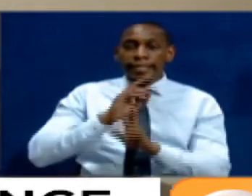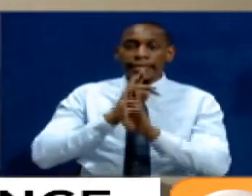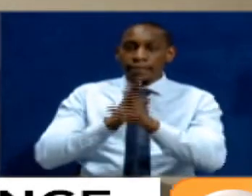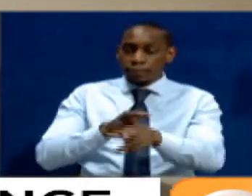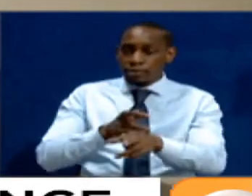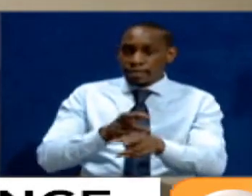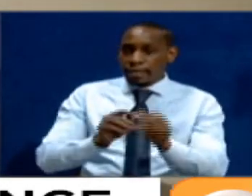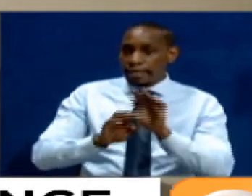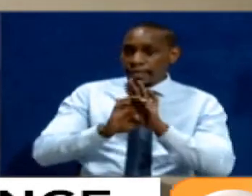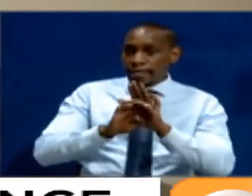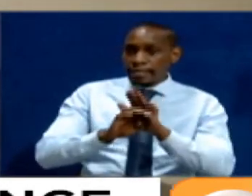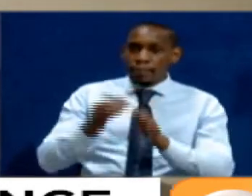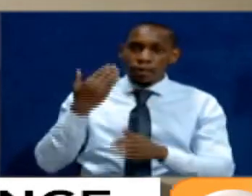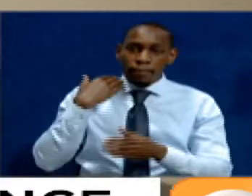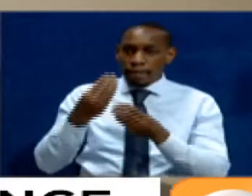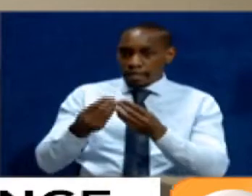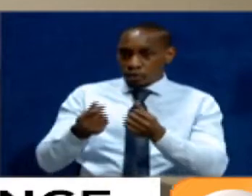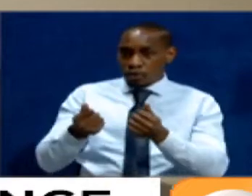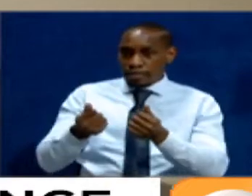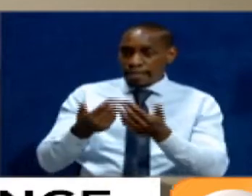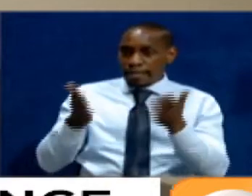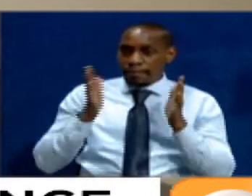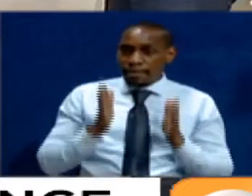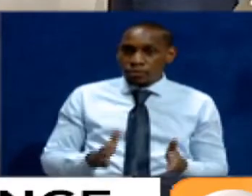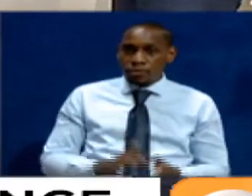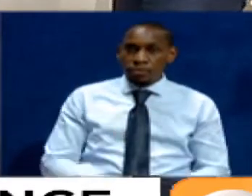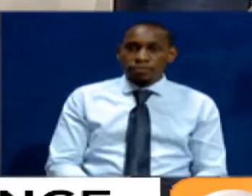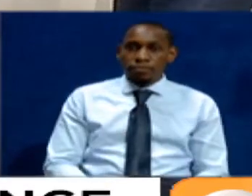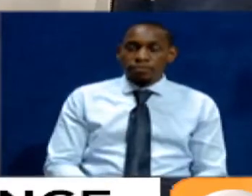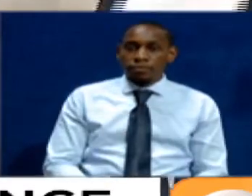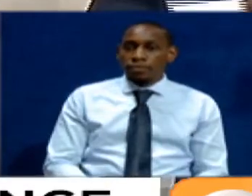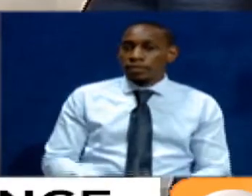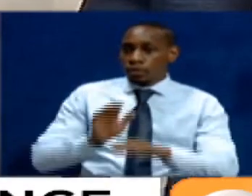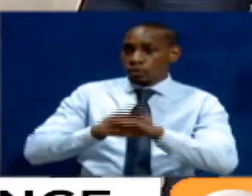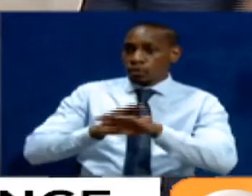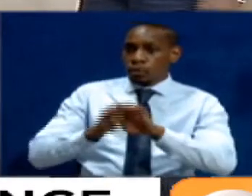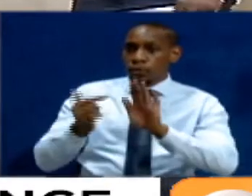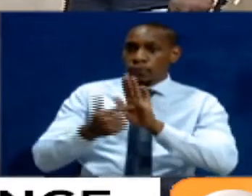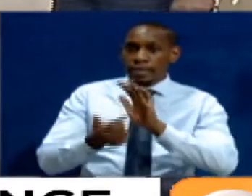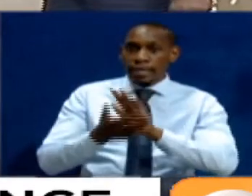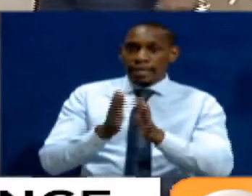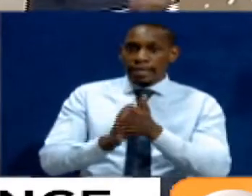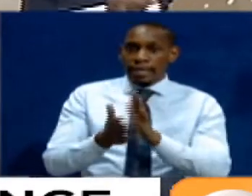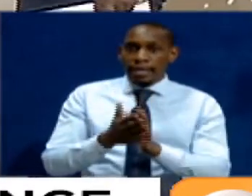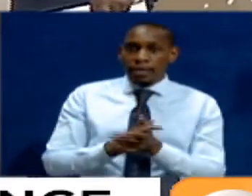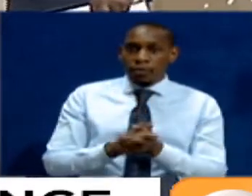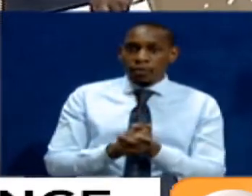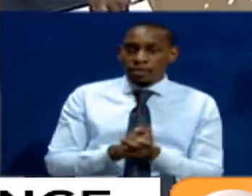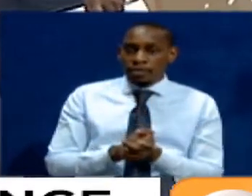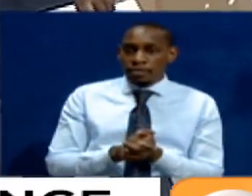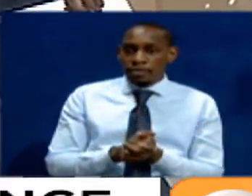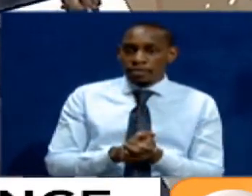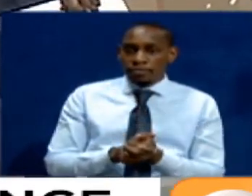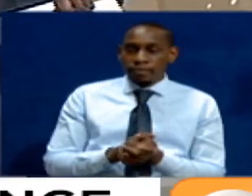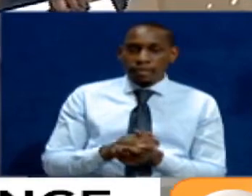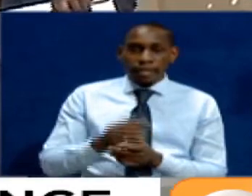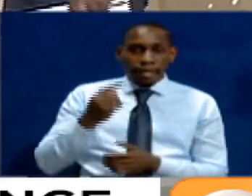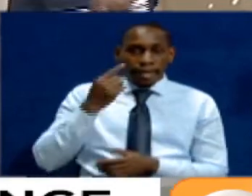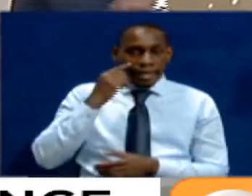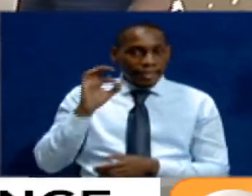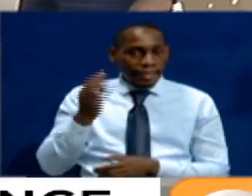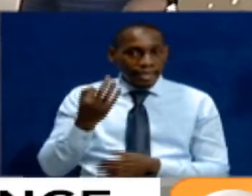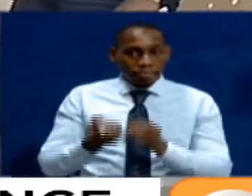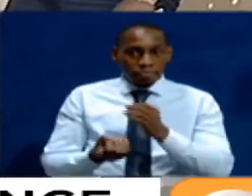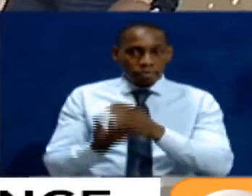reports of, for example, clots killing anyone. Great, good point. And no growing a third eye or a second leg or